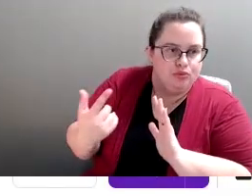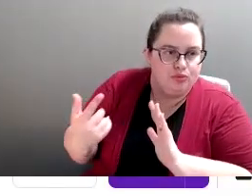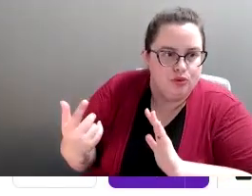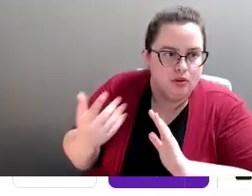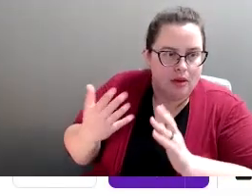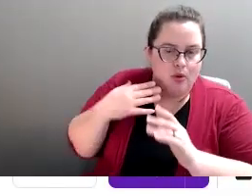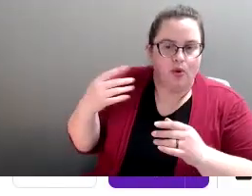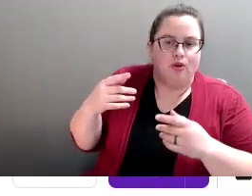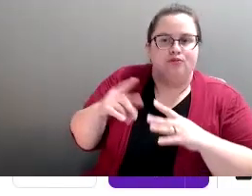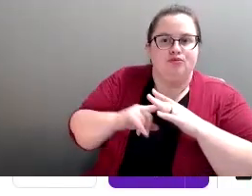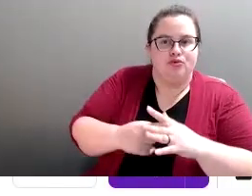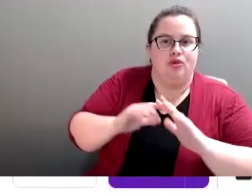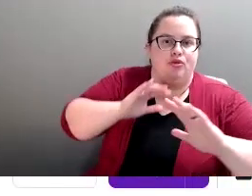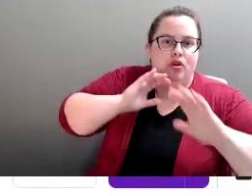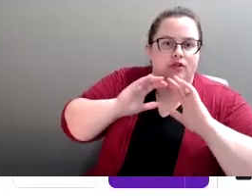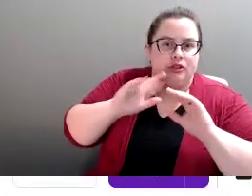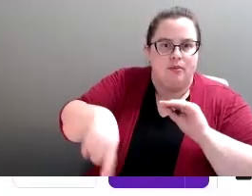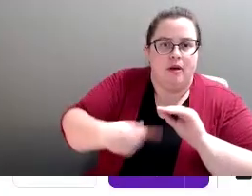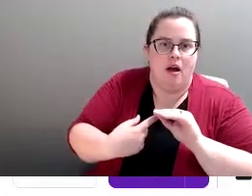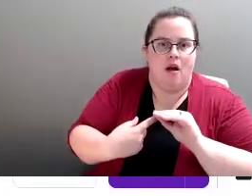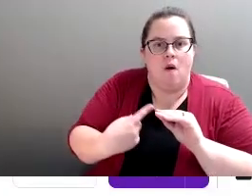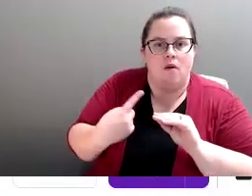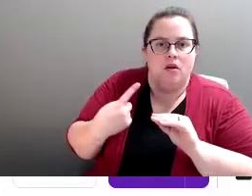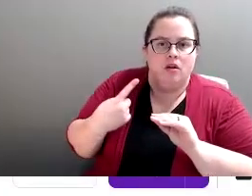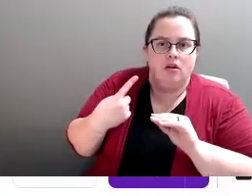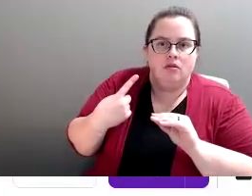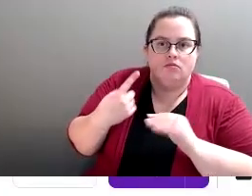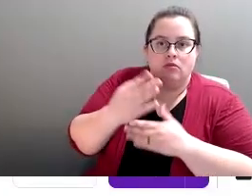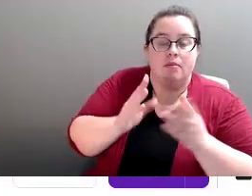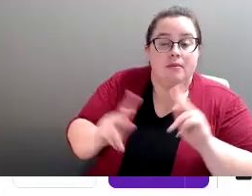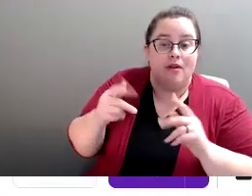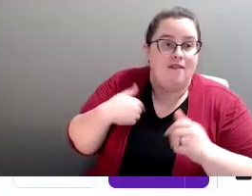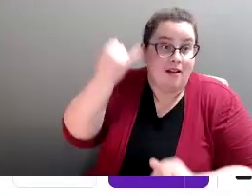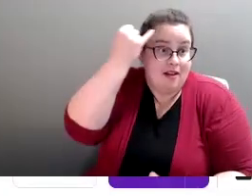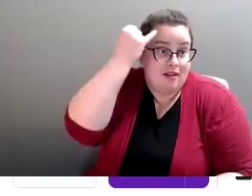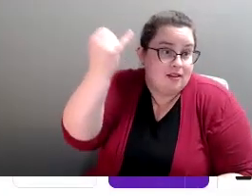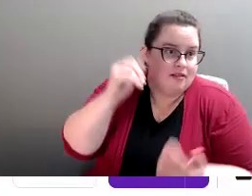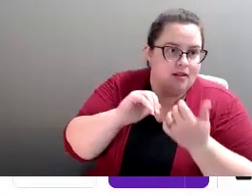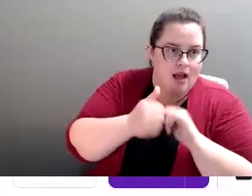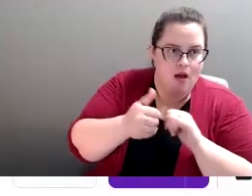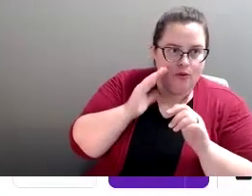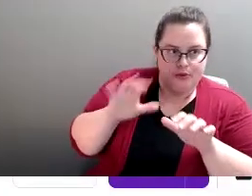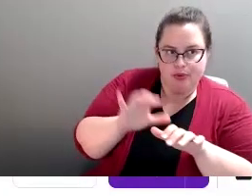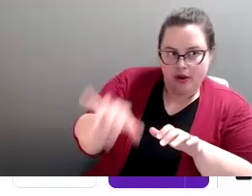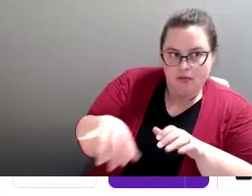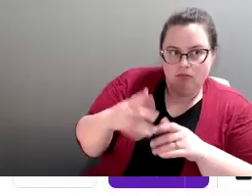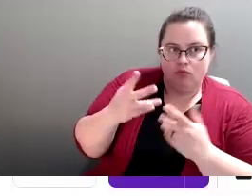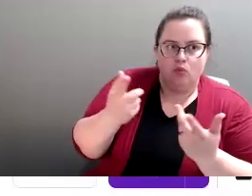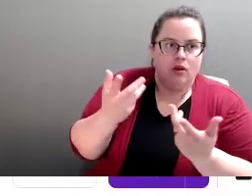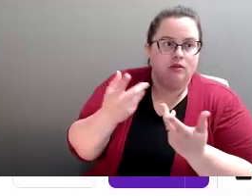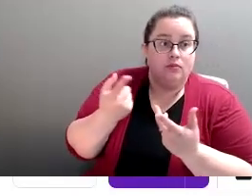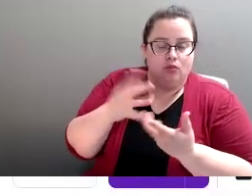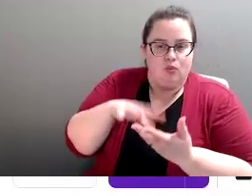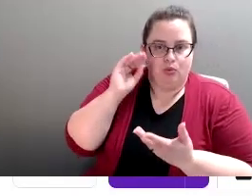spark some conversation about, some people in here might have ideas about how you might do that. What would you like to learn? And I was